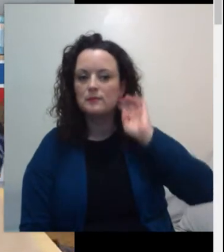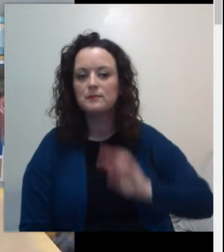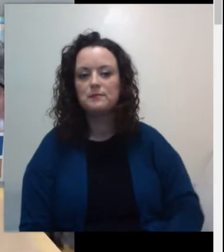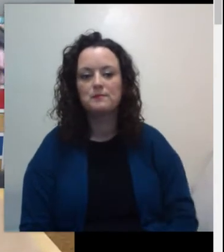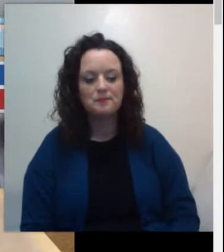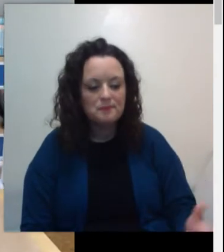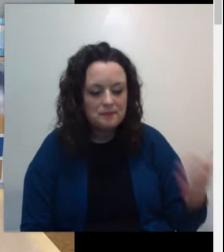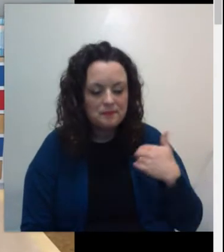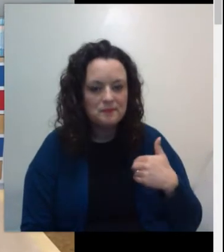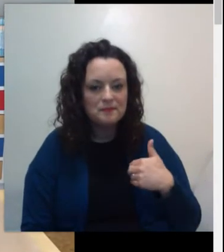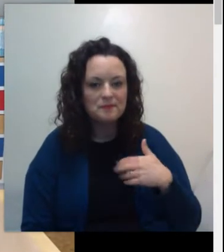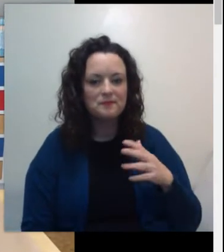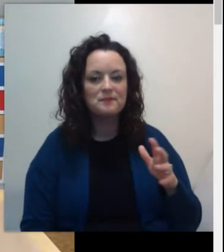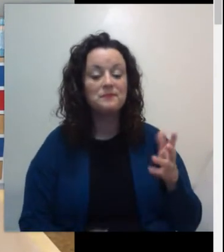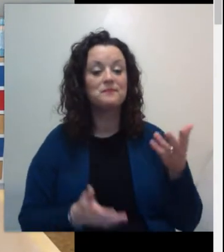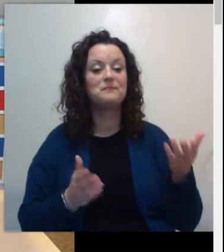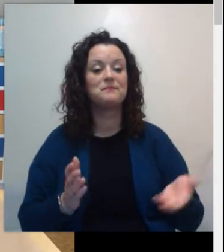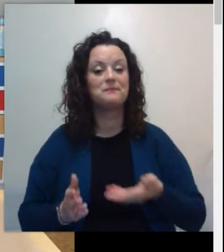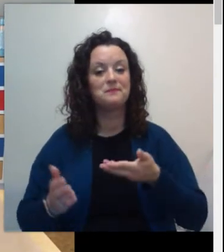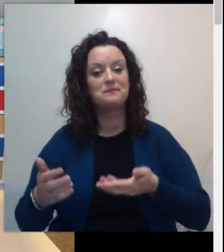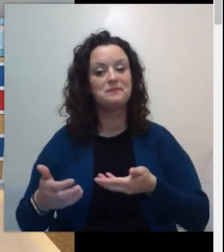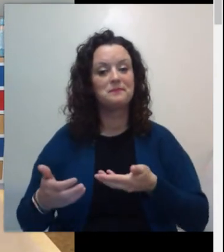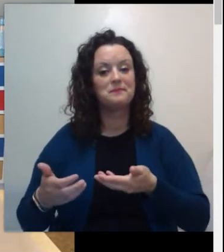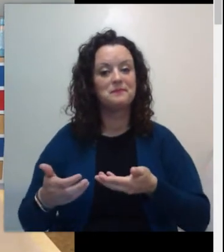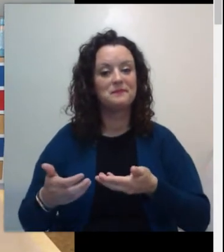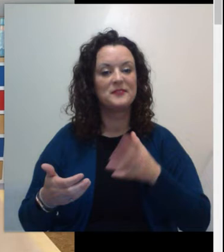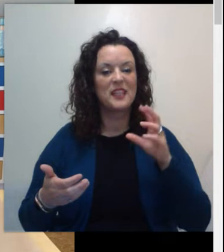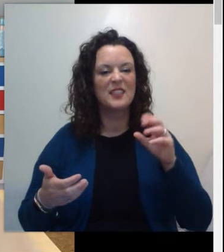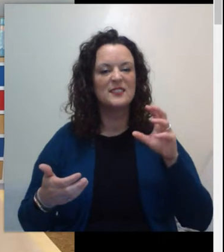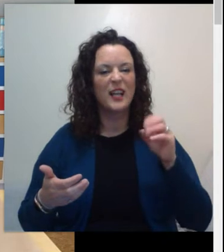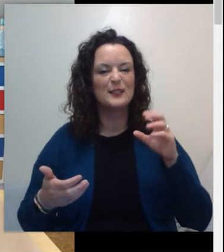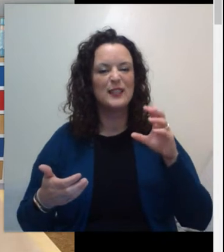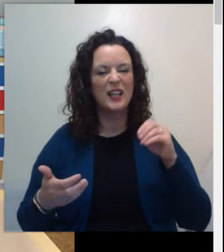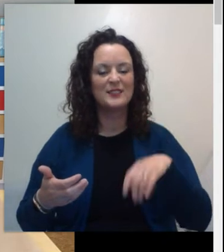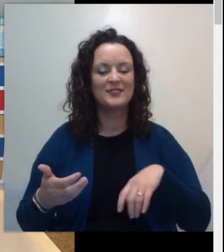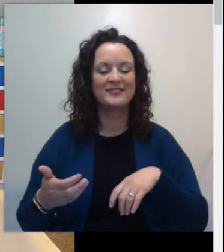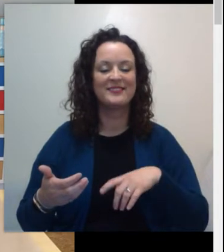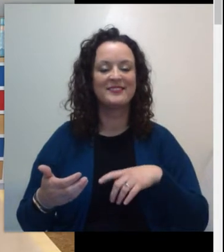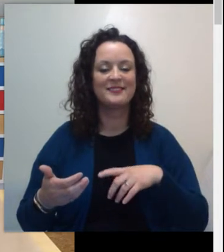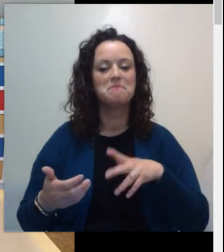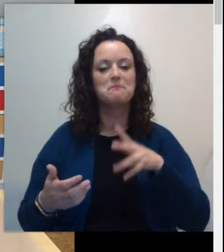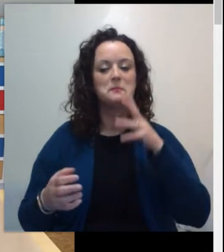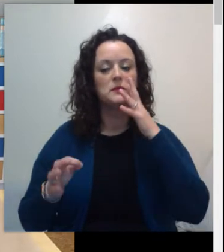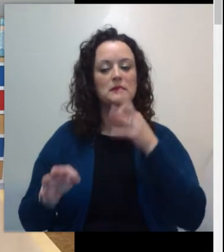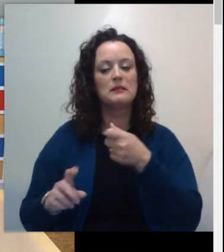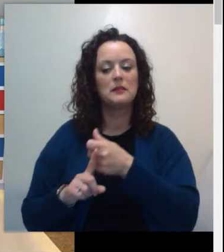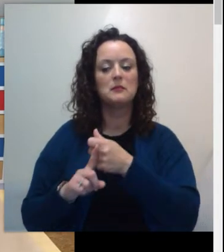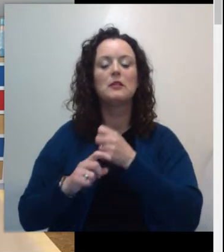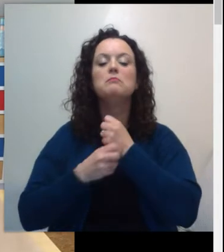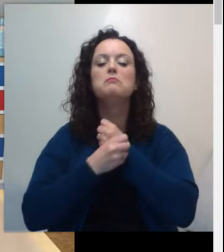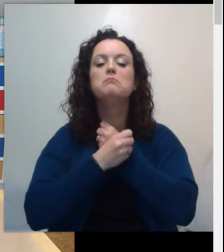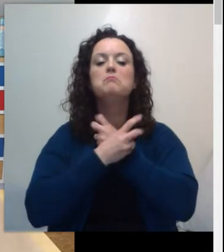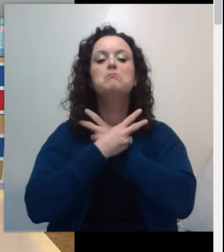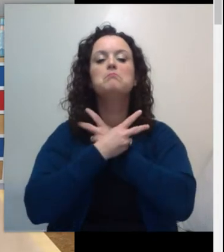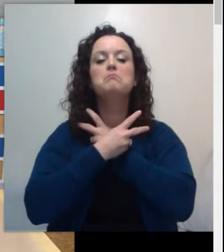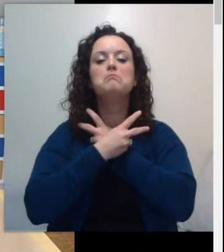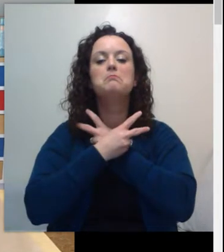There we go. So there he is. Vincent decided to wear his favorite bow